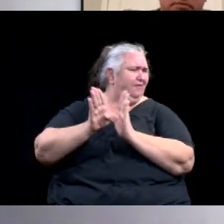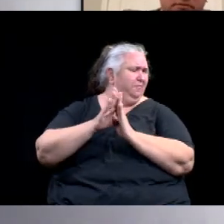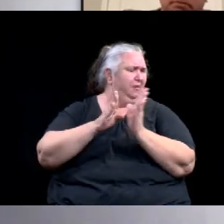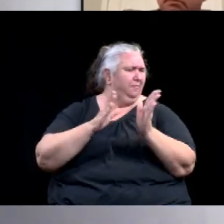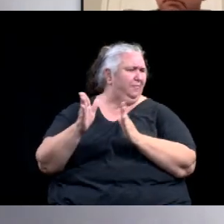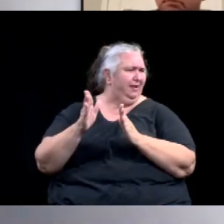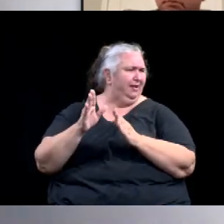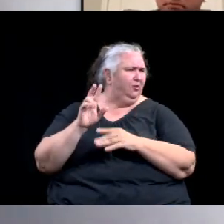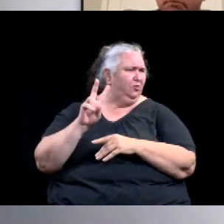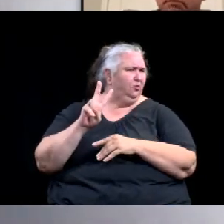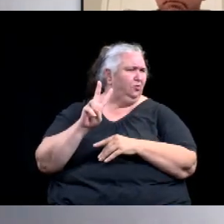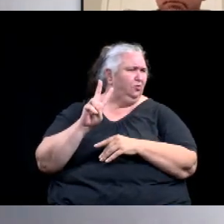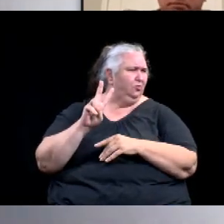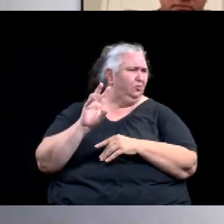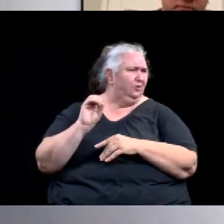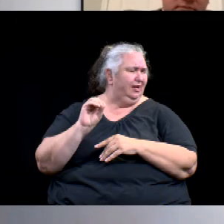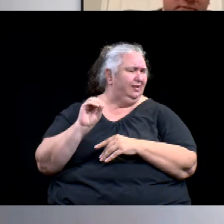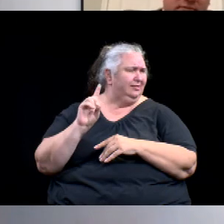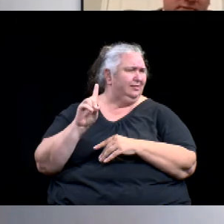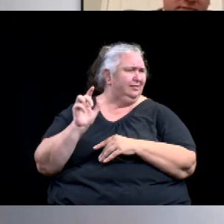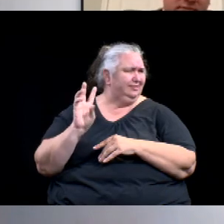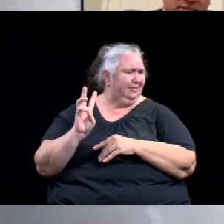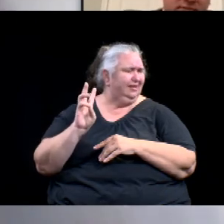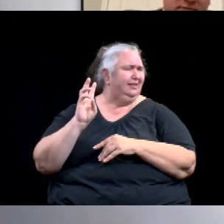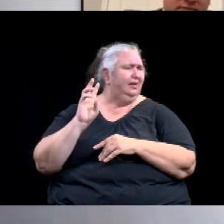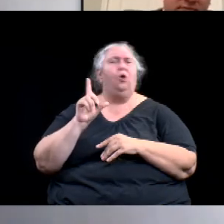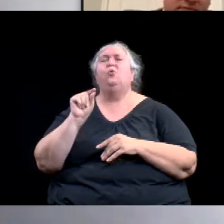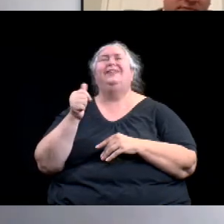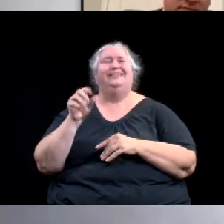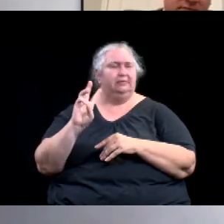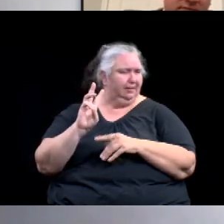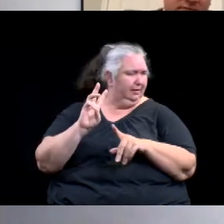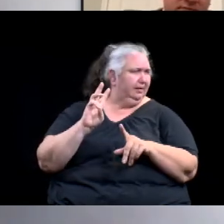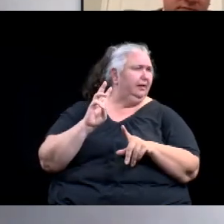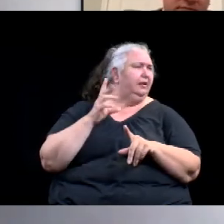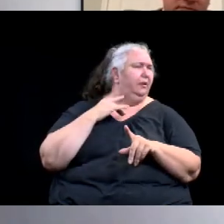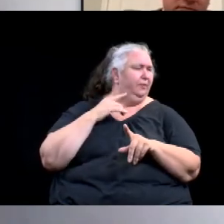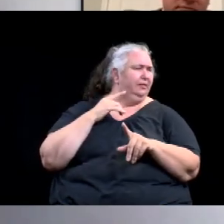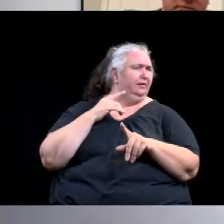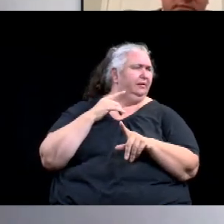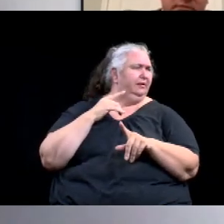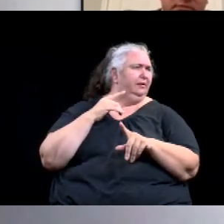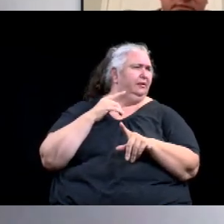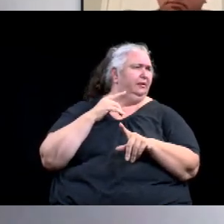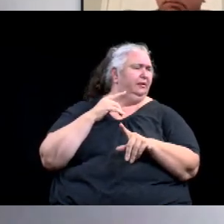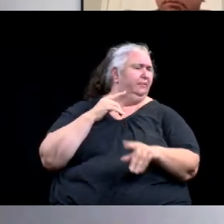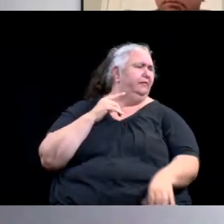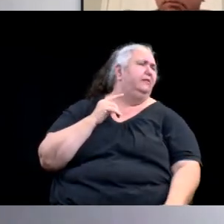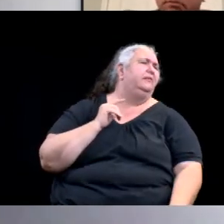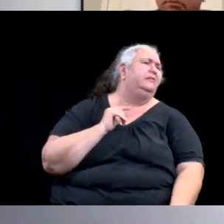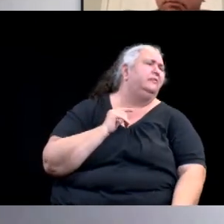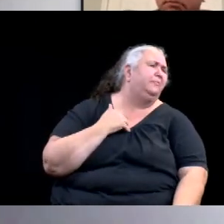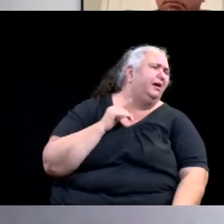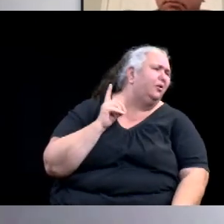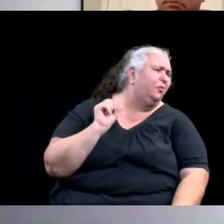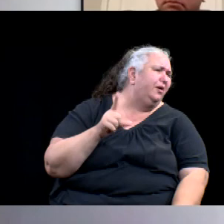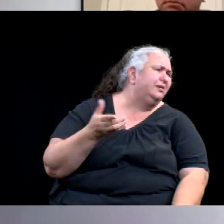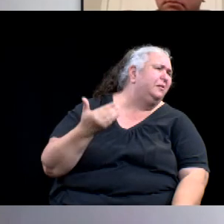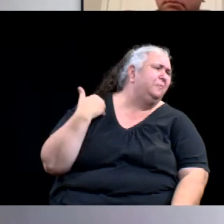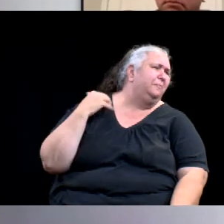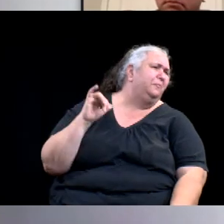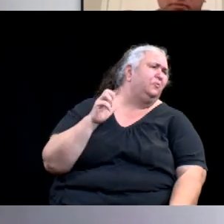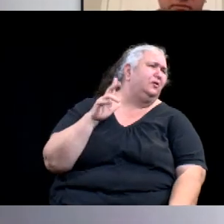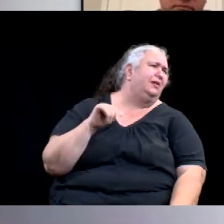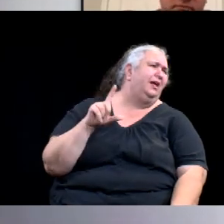in July of 2018 that I'm gonna start an investigation. And so far I've completed my